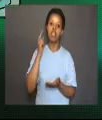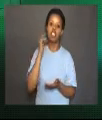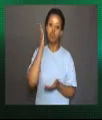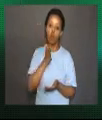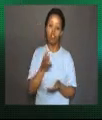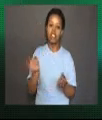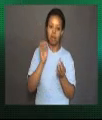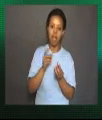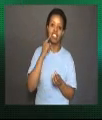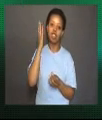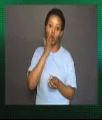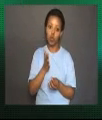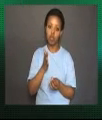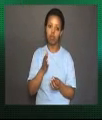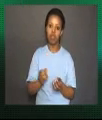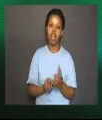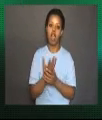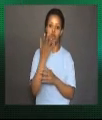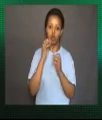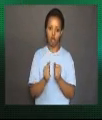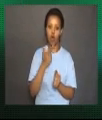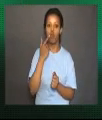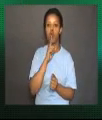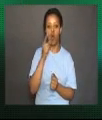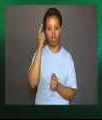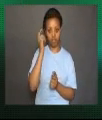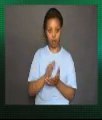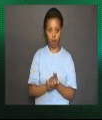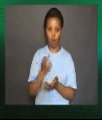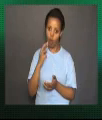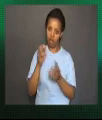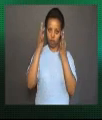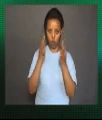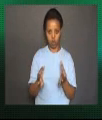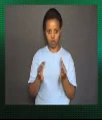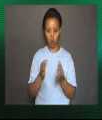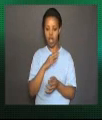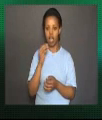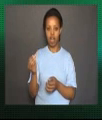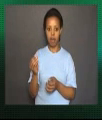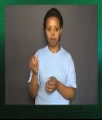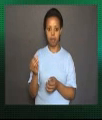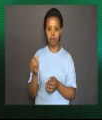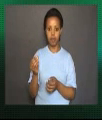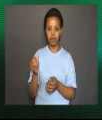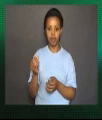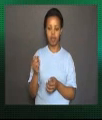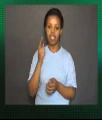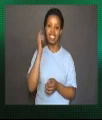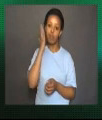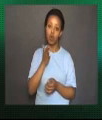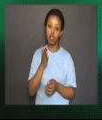flies. He predicted that flies would be found in the open